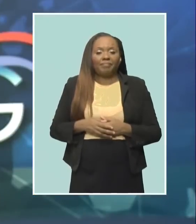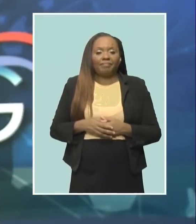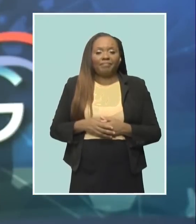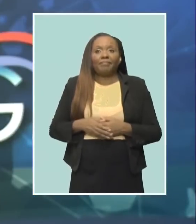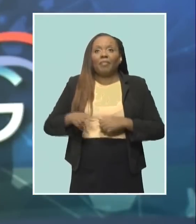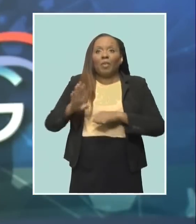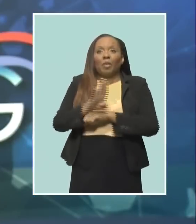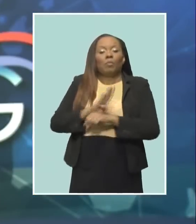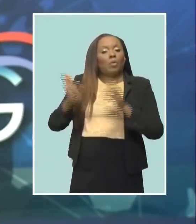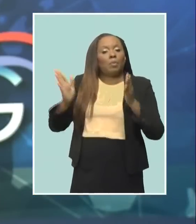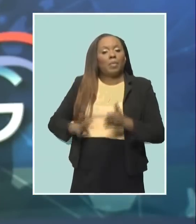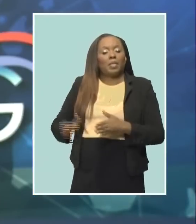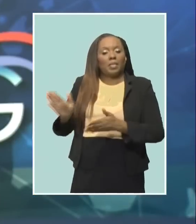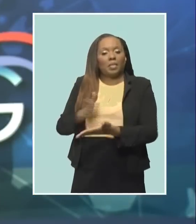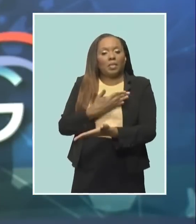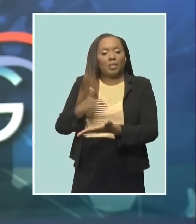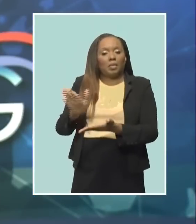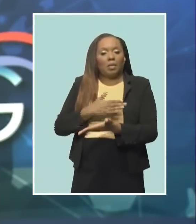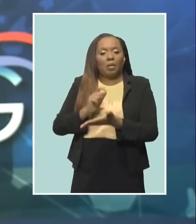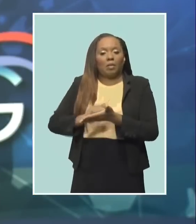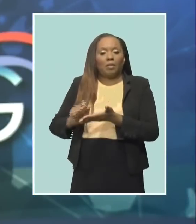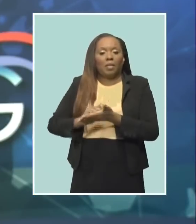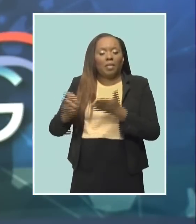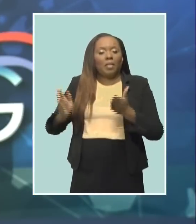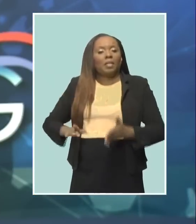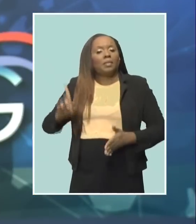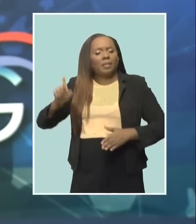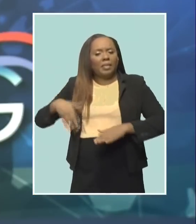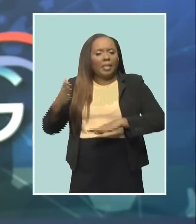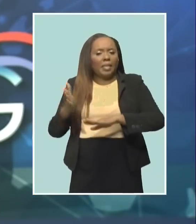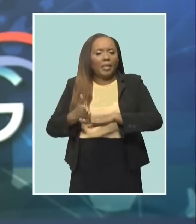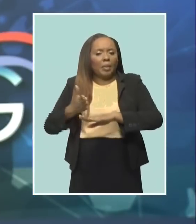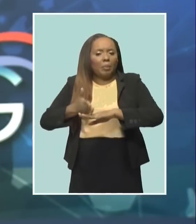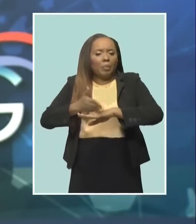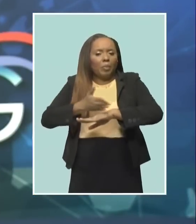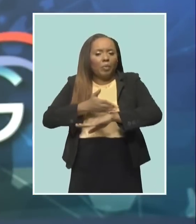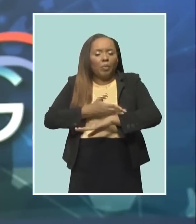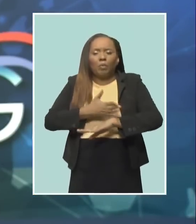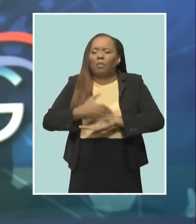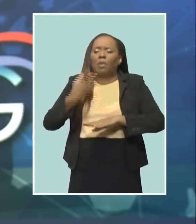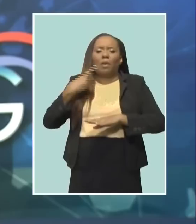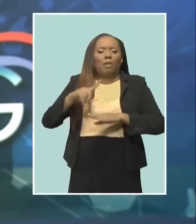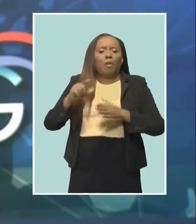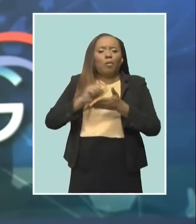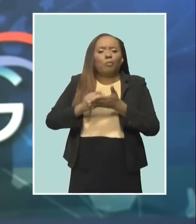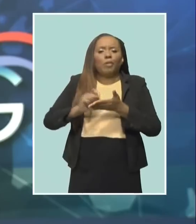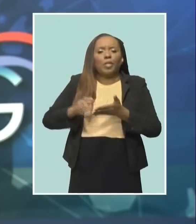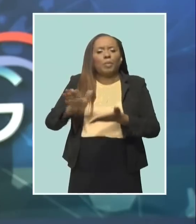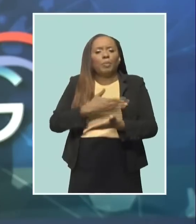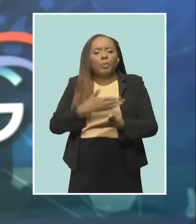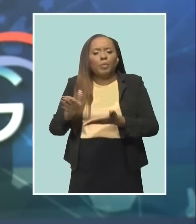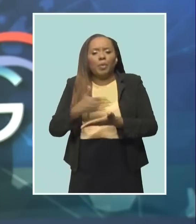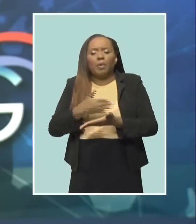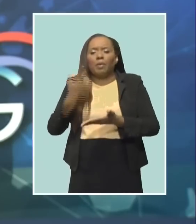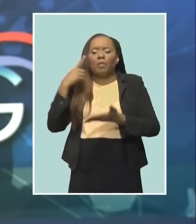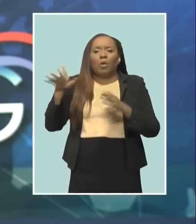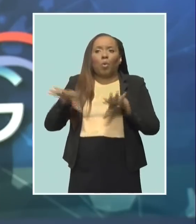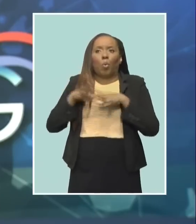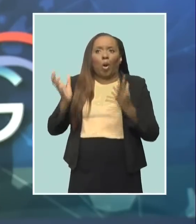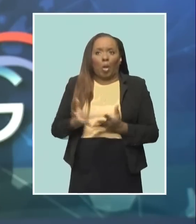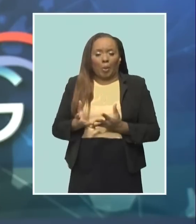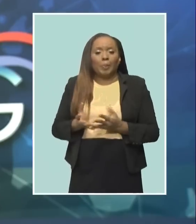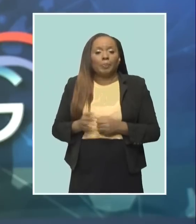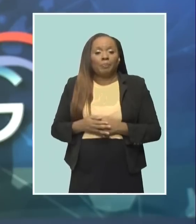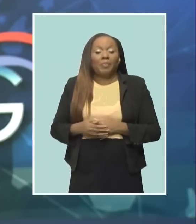Barbadian songwriters are being told to scale up their craft and aim for the global market. The advice from Chief Executive Officer of the